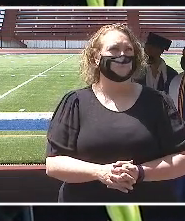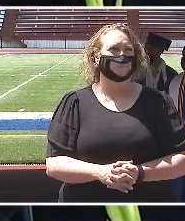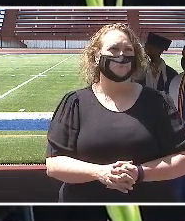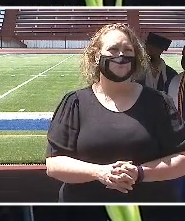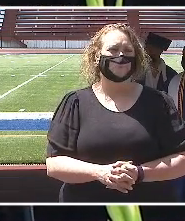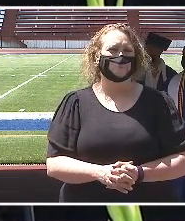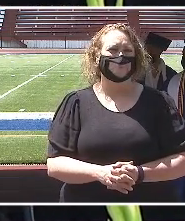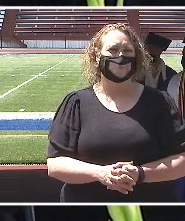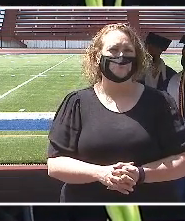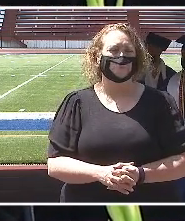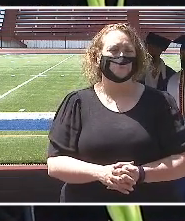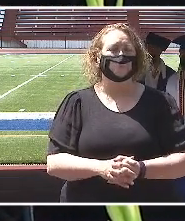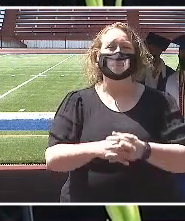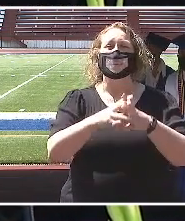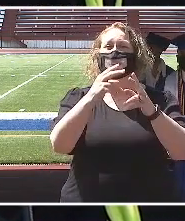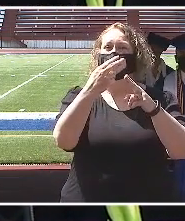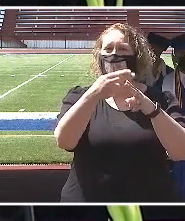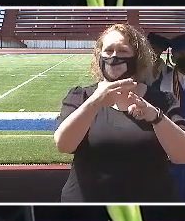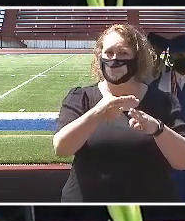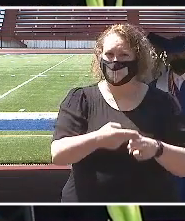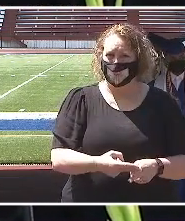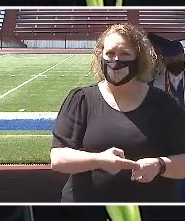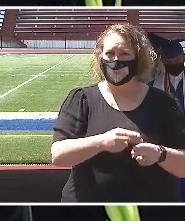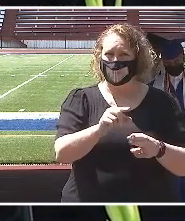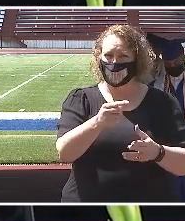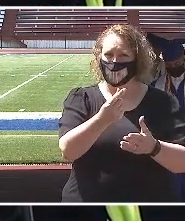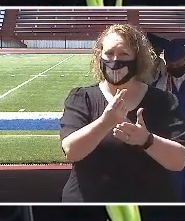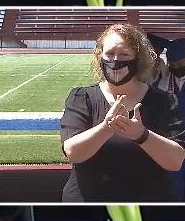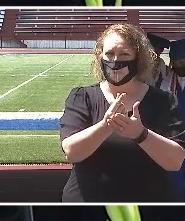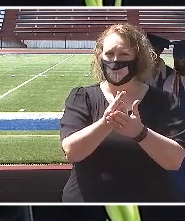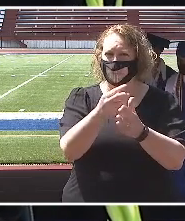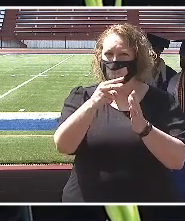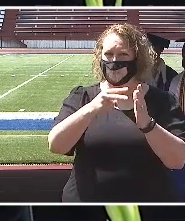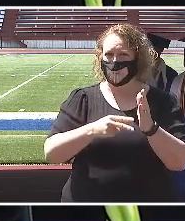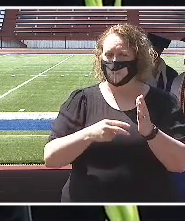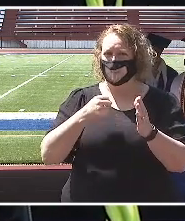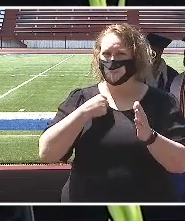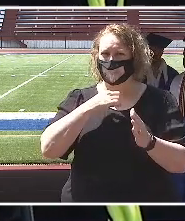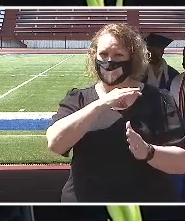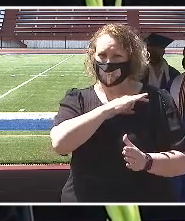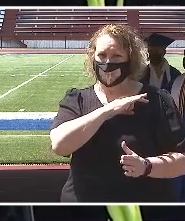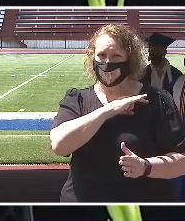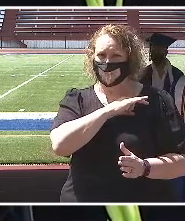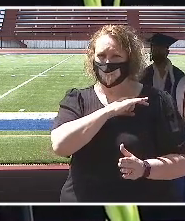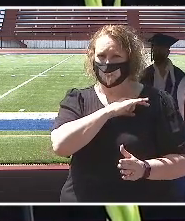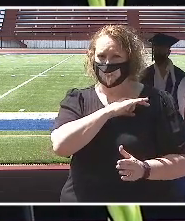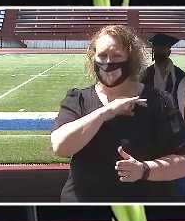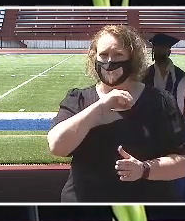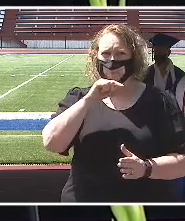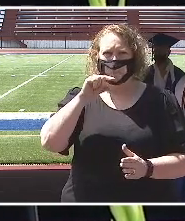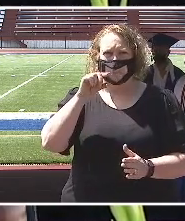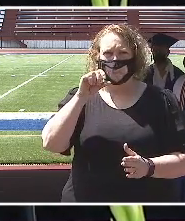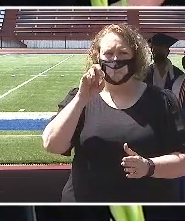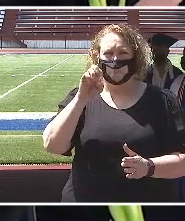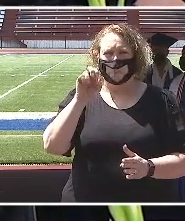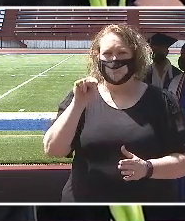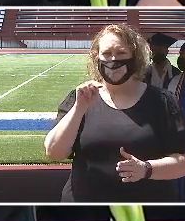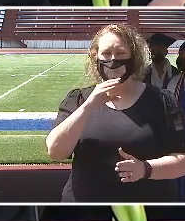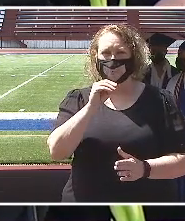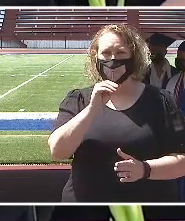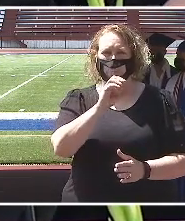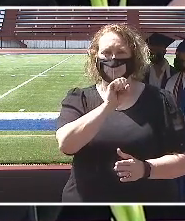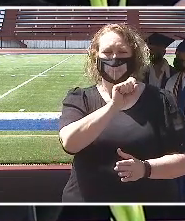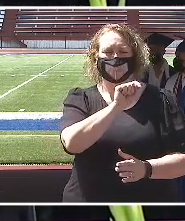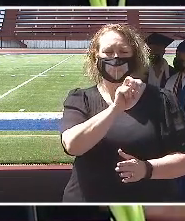The roll call of the graduates will be read by staff members Mr. Joe Quarin and Mr. Blake